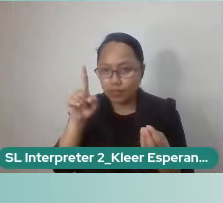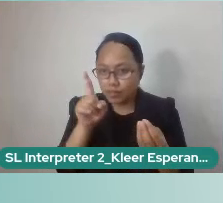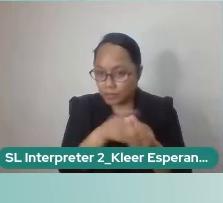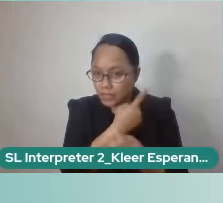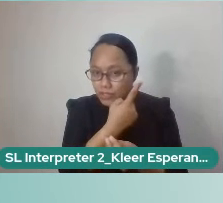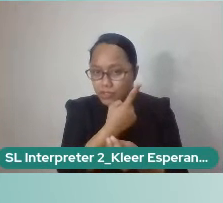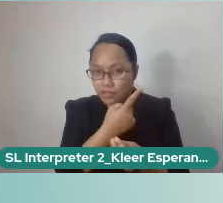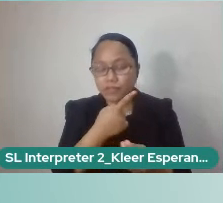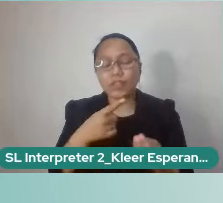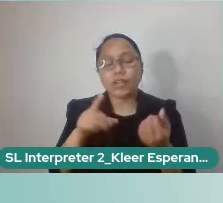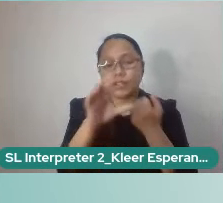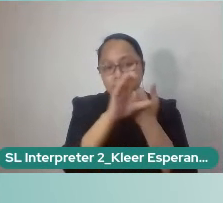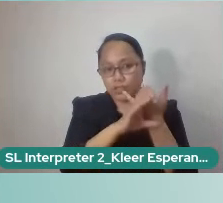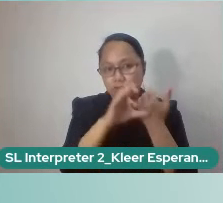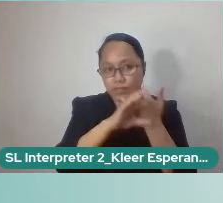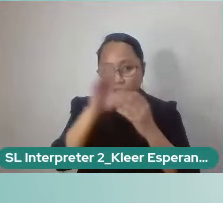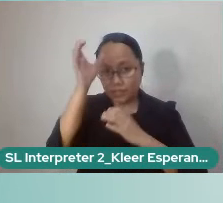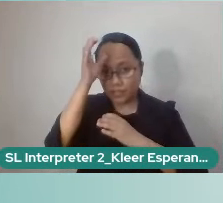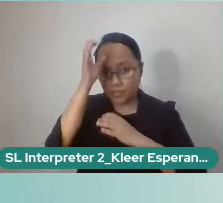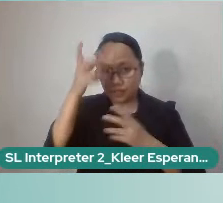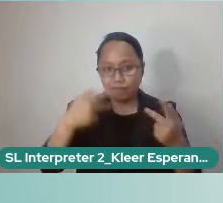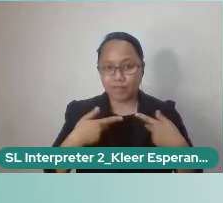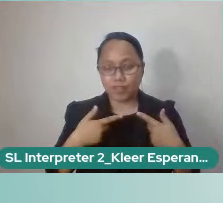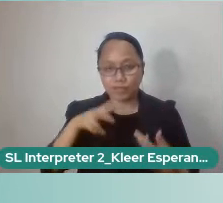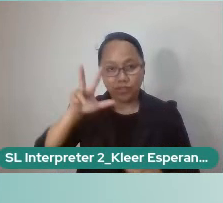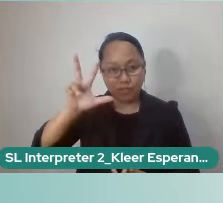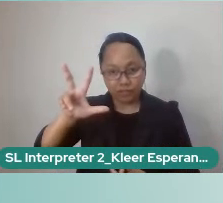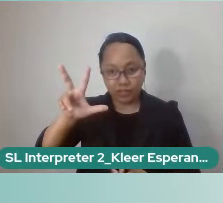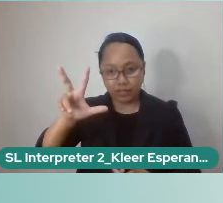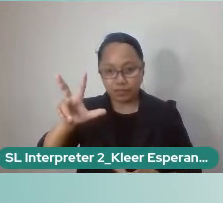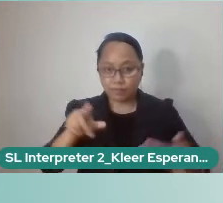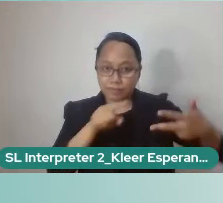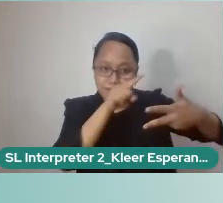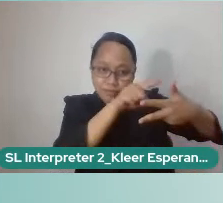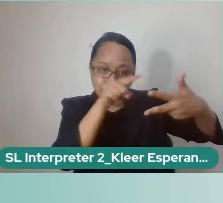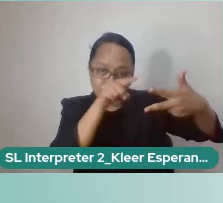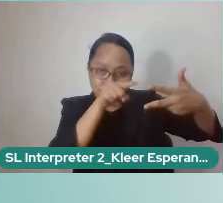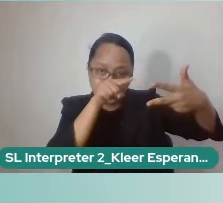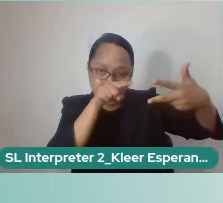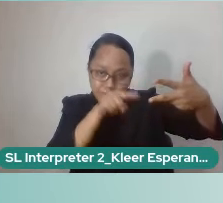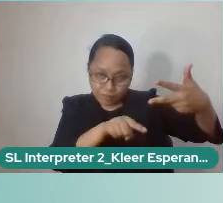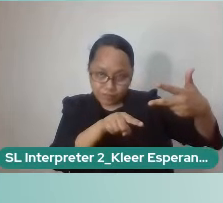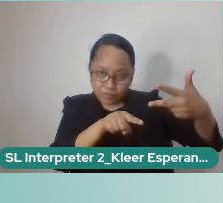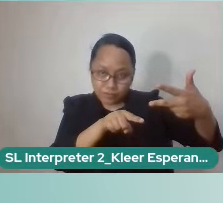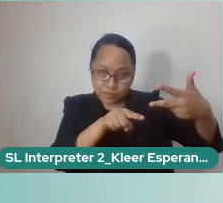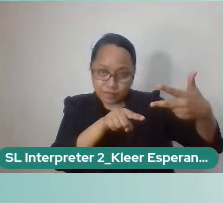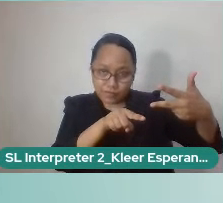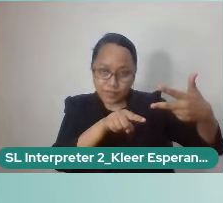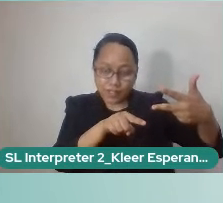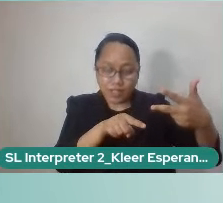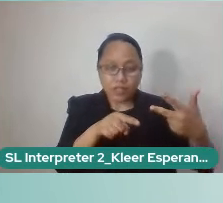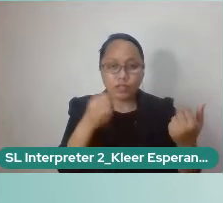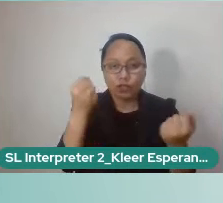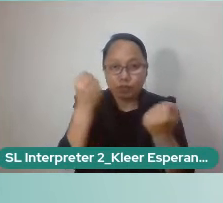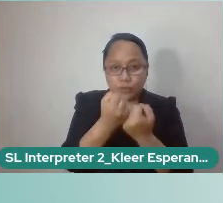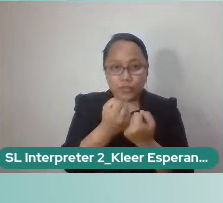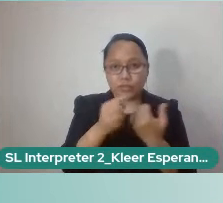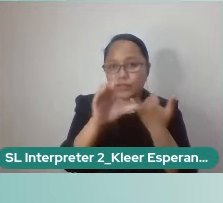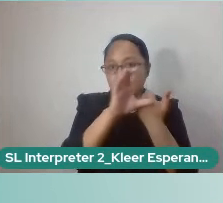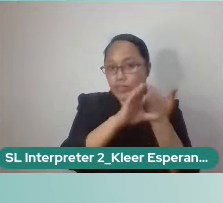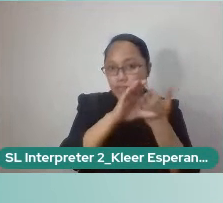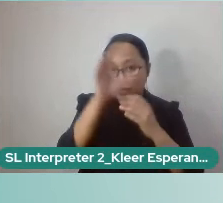problem. And of course, this has really resulted in the development and articulation of the three pillars of cervical cancer